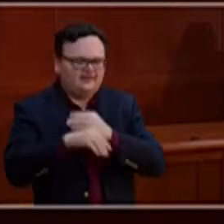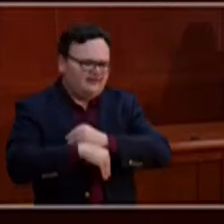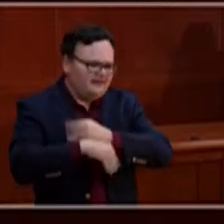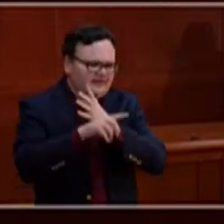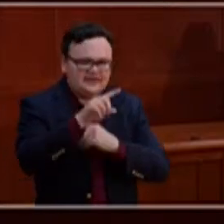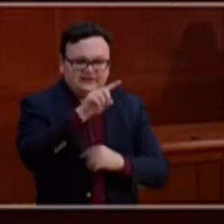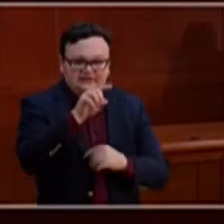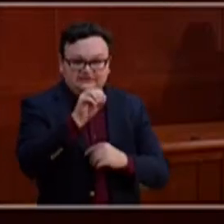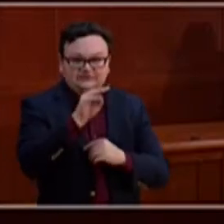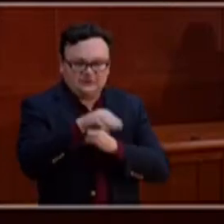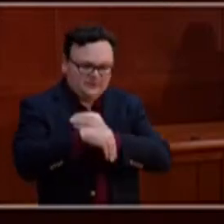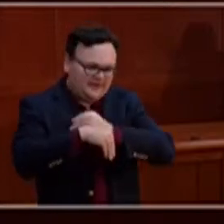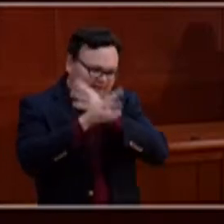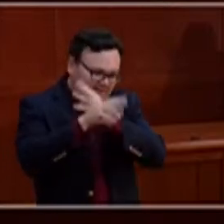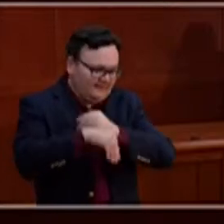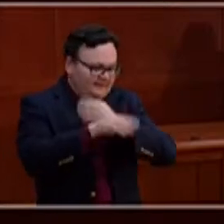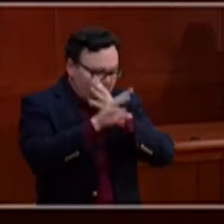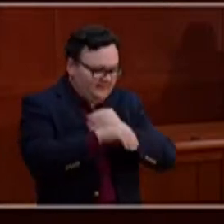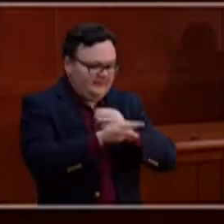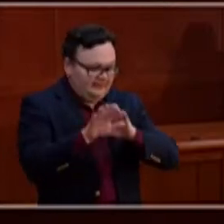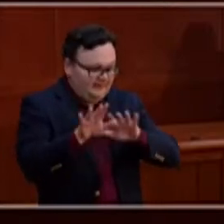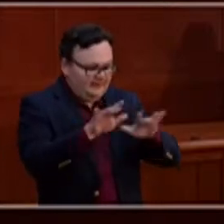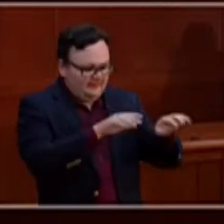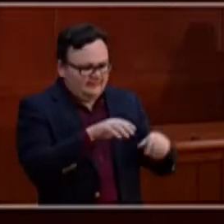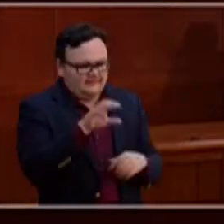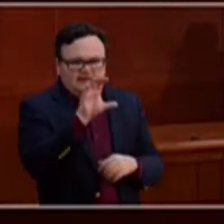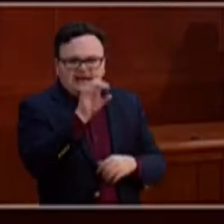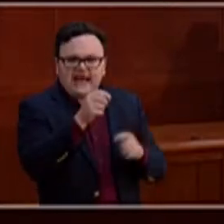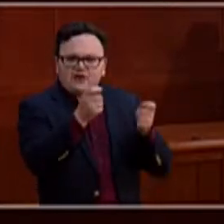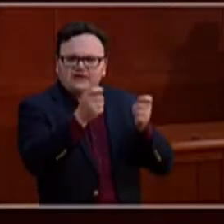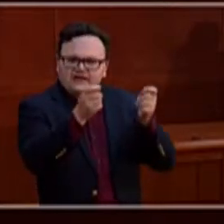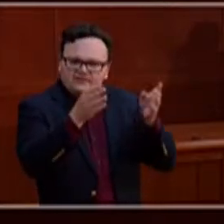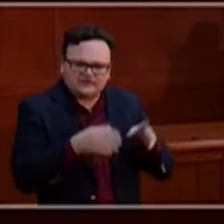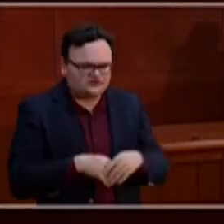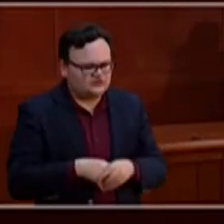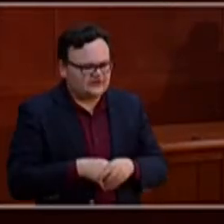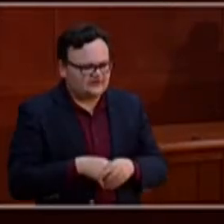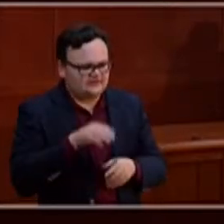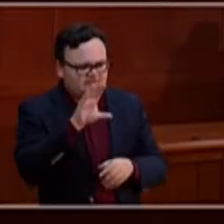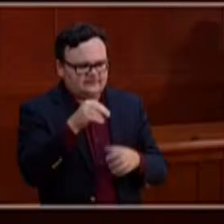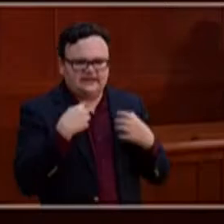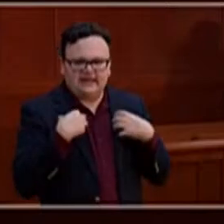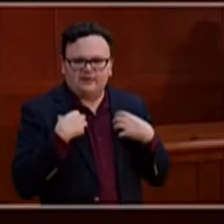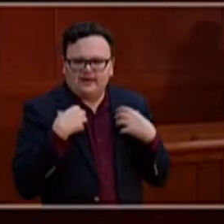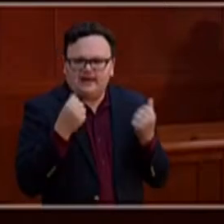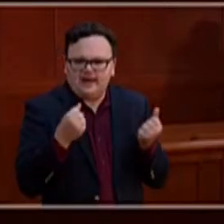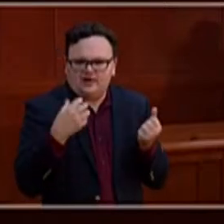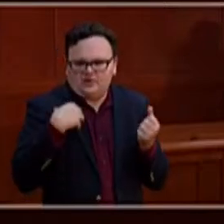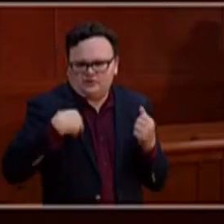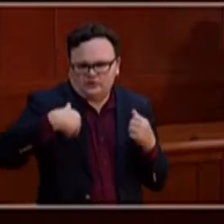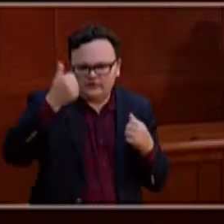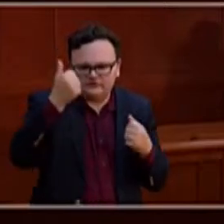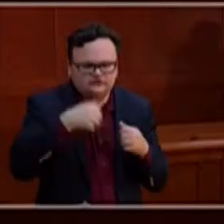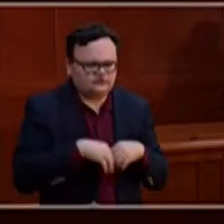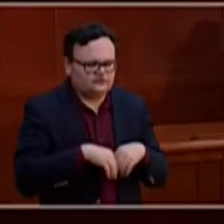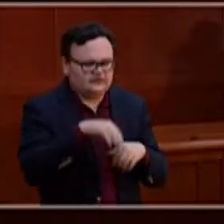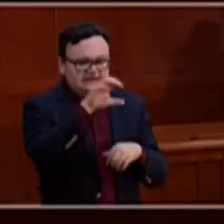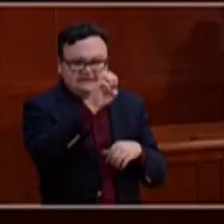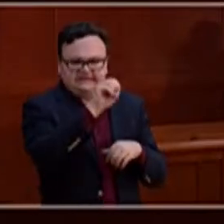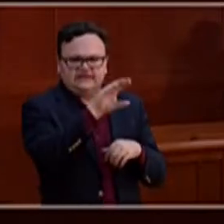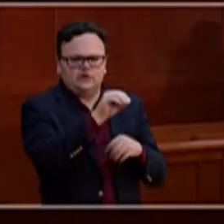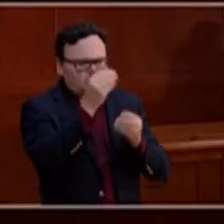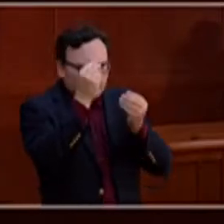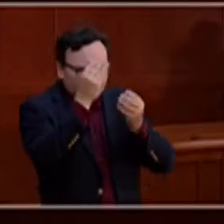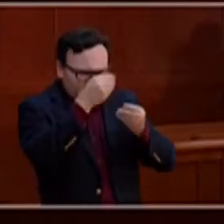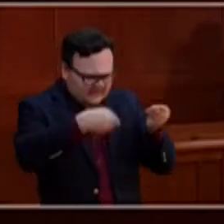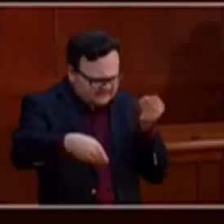with county administrators and county health officers and CEOs, and together they are sharing data and they are coming up